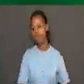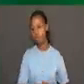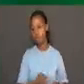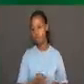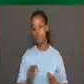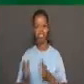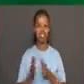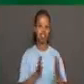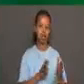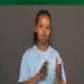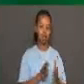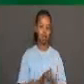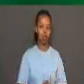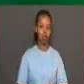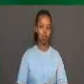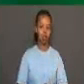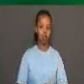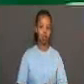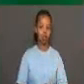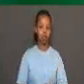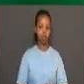Students, let's get ready.